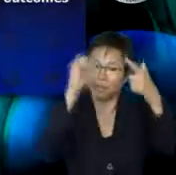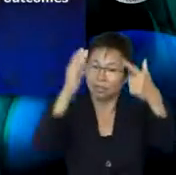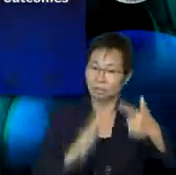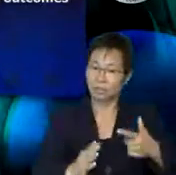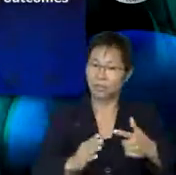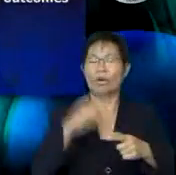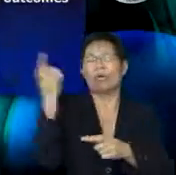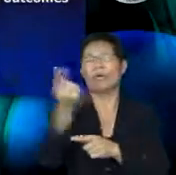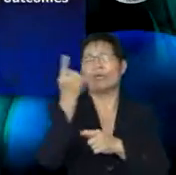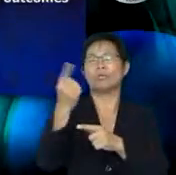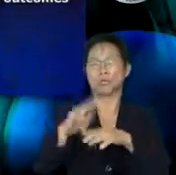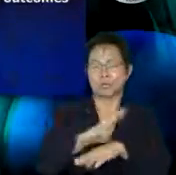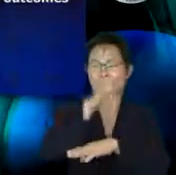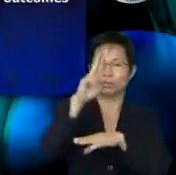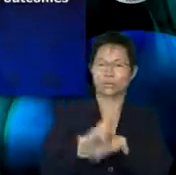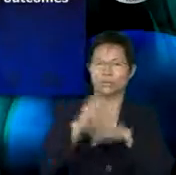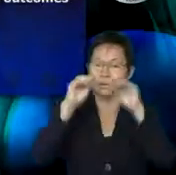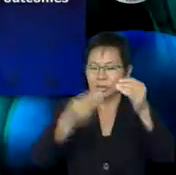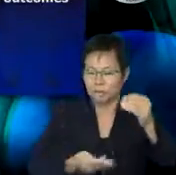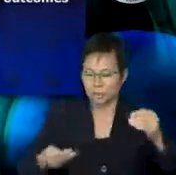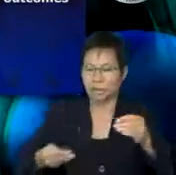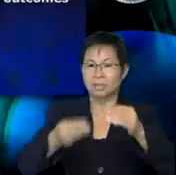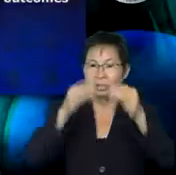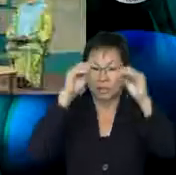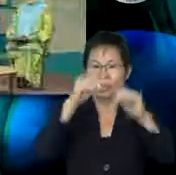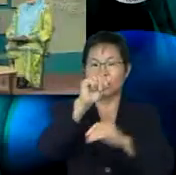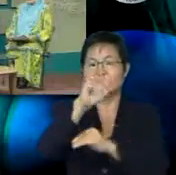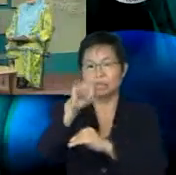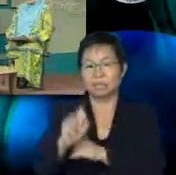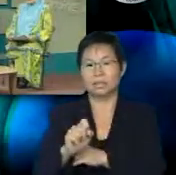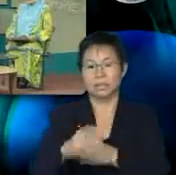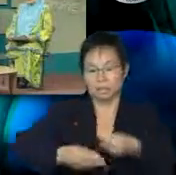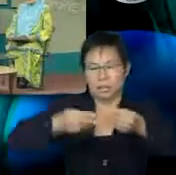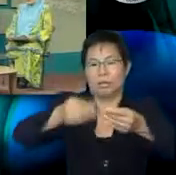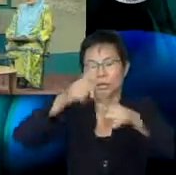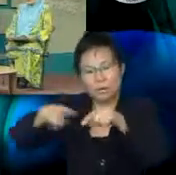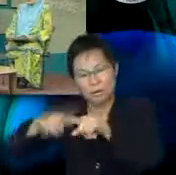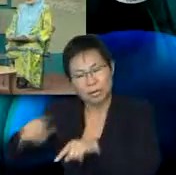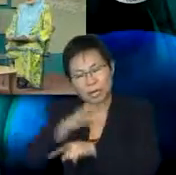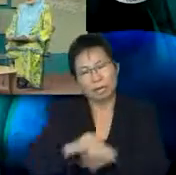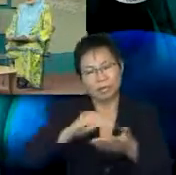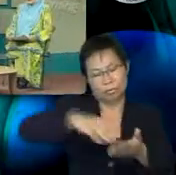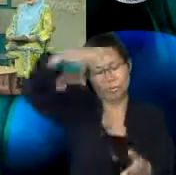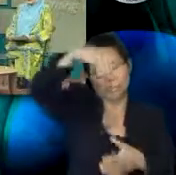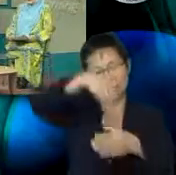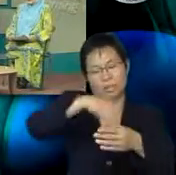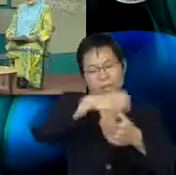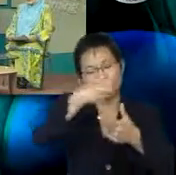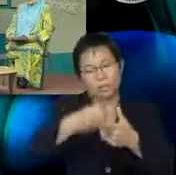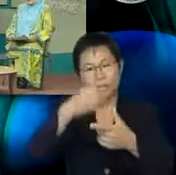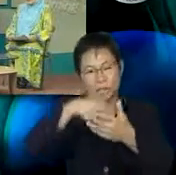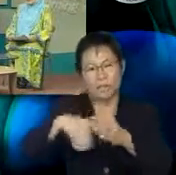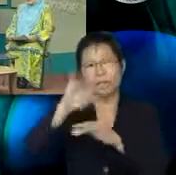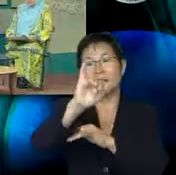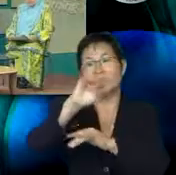teachers often use teaching aids as a way of providing variety and richer options in